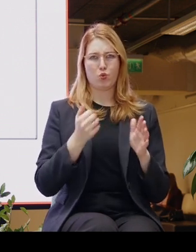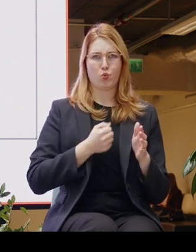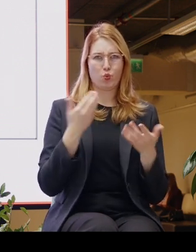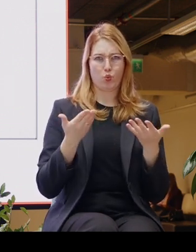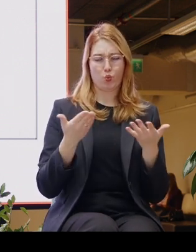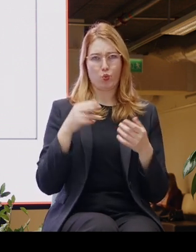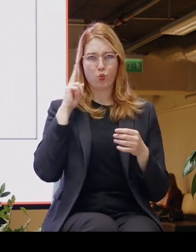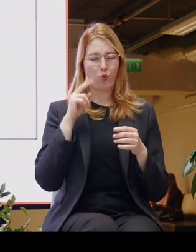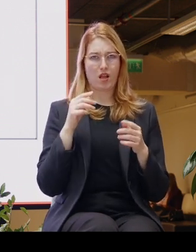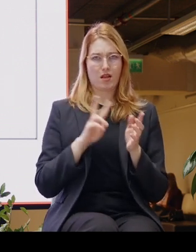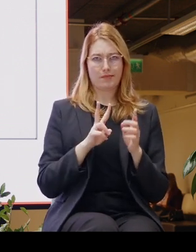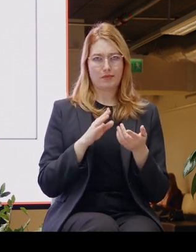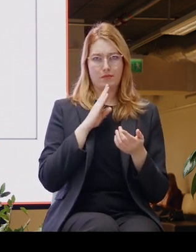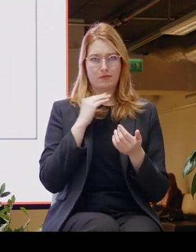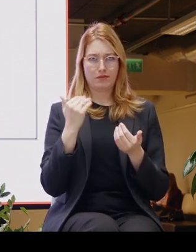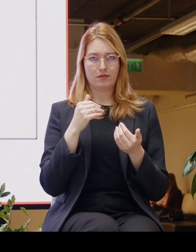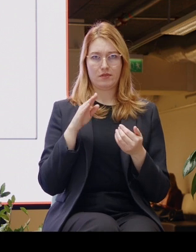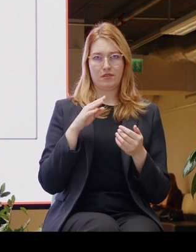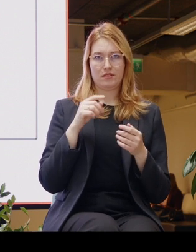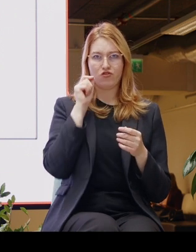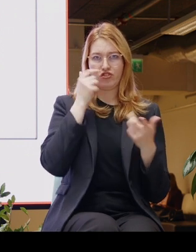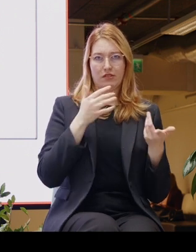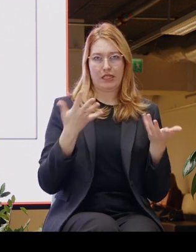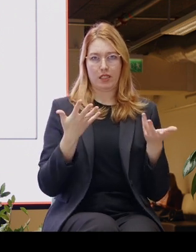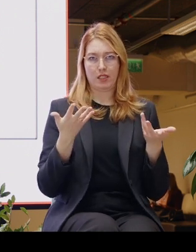toilet it is. Is it for the man, or is it for the woman, or is it for the